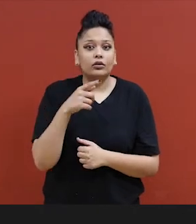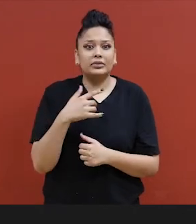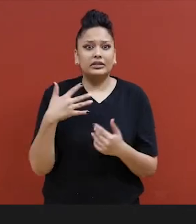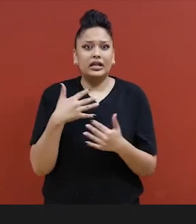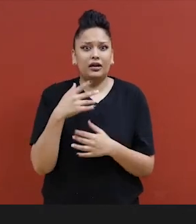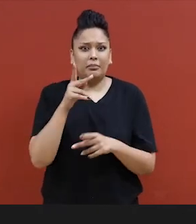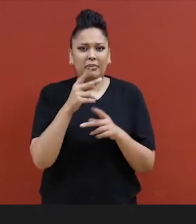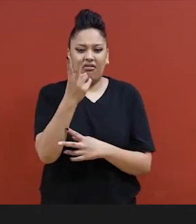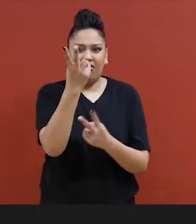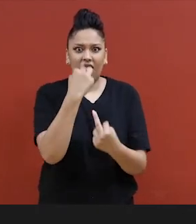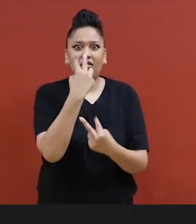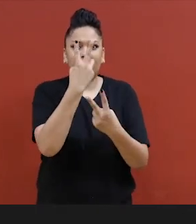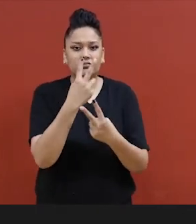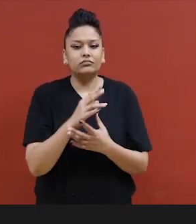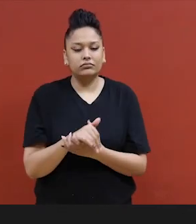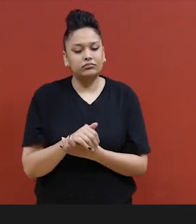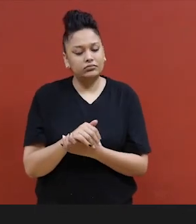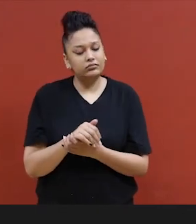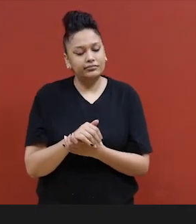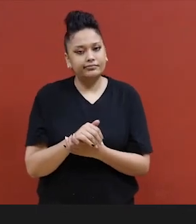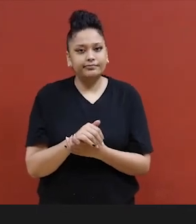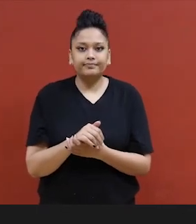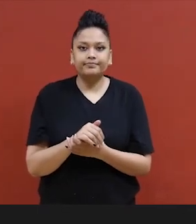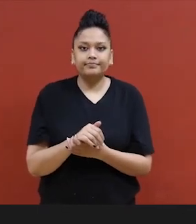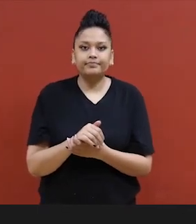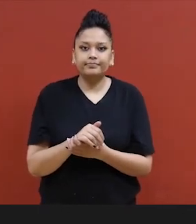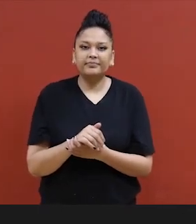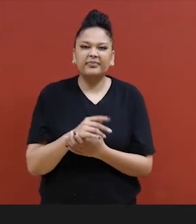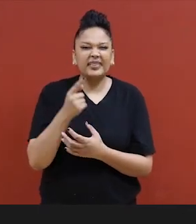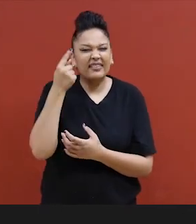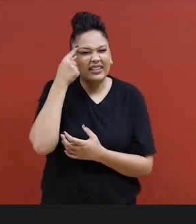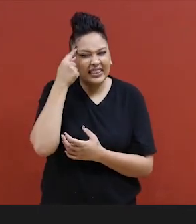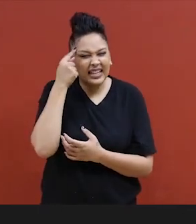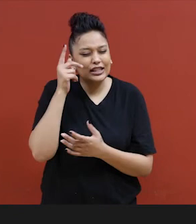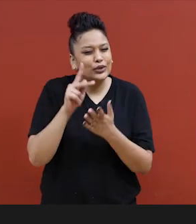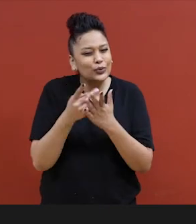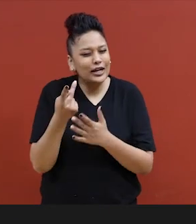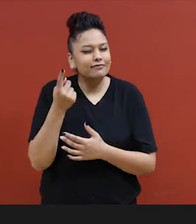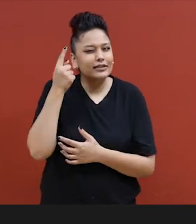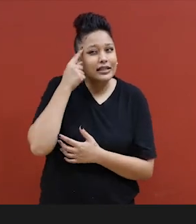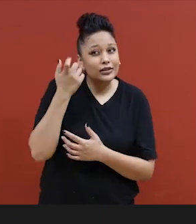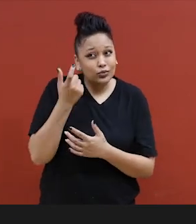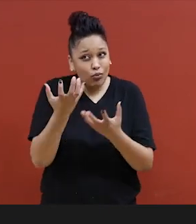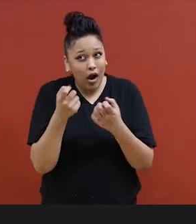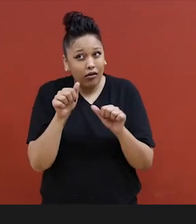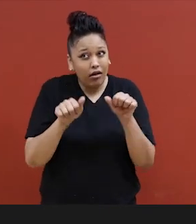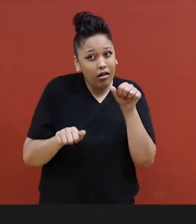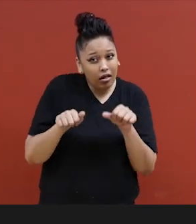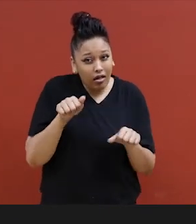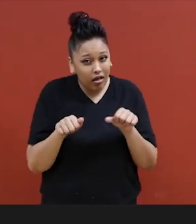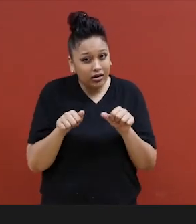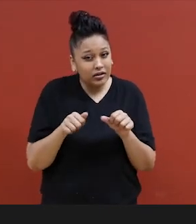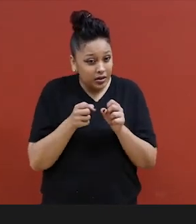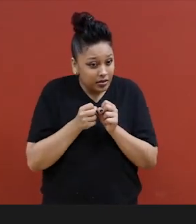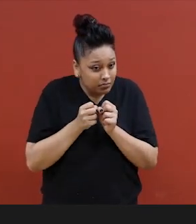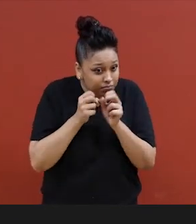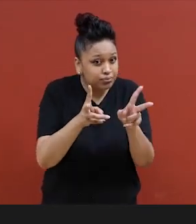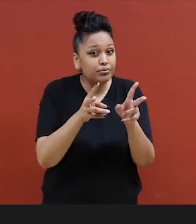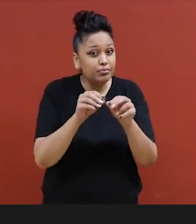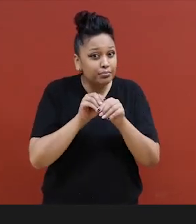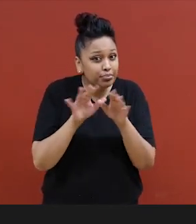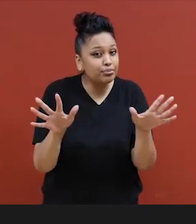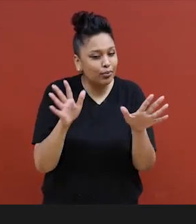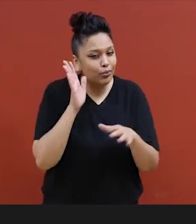who might see it, I would really think long and hard about if you really want to post it, because once it's on there,